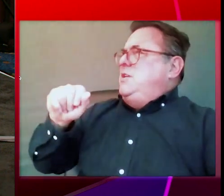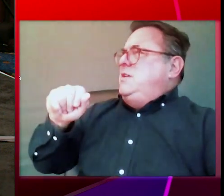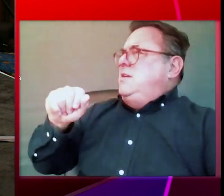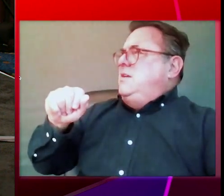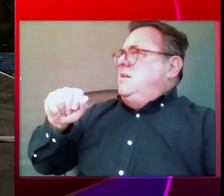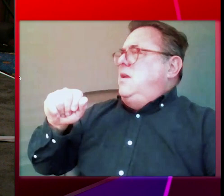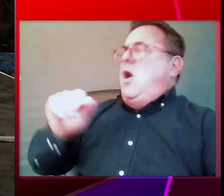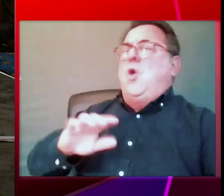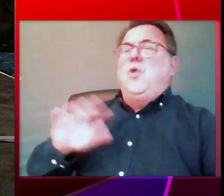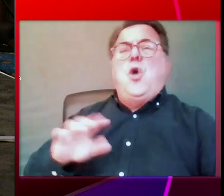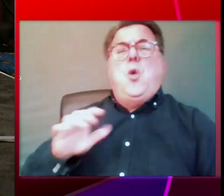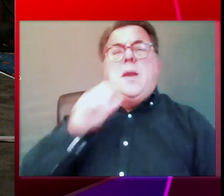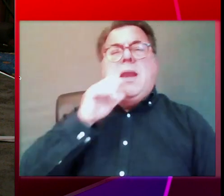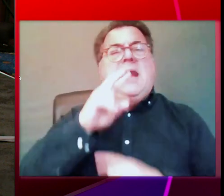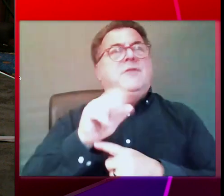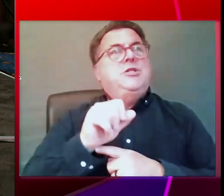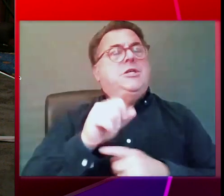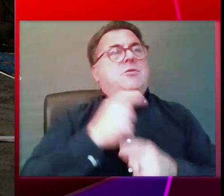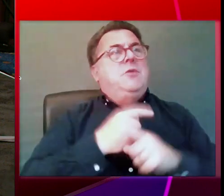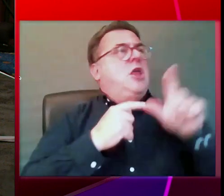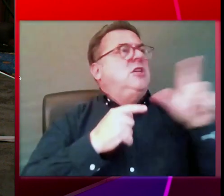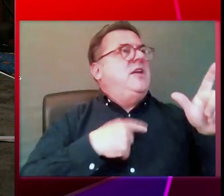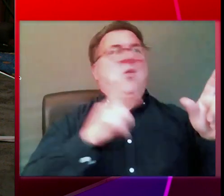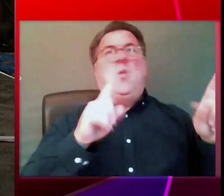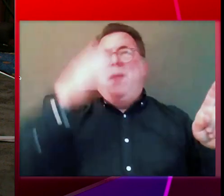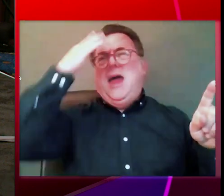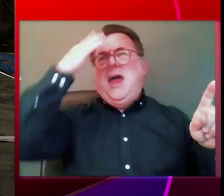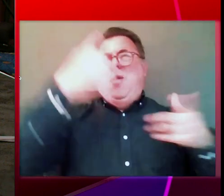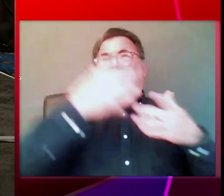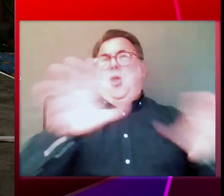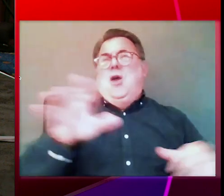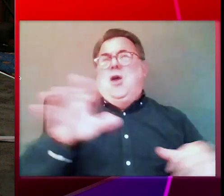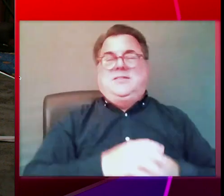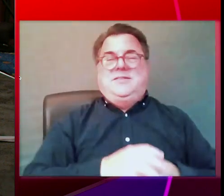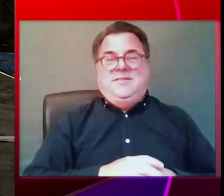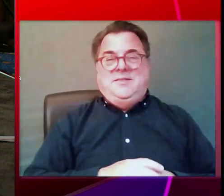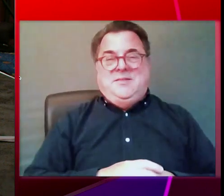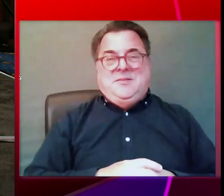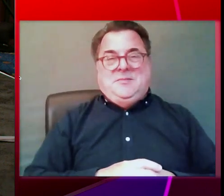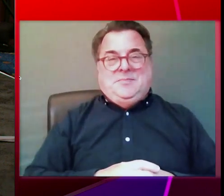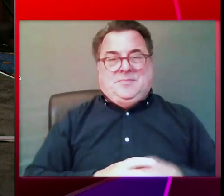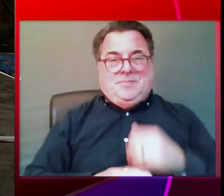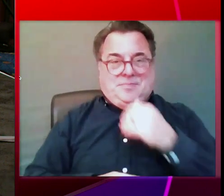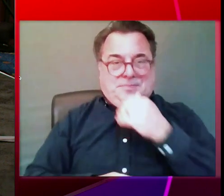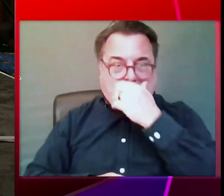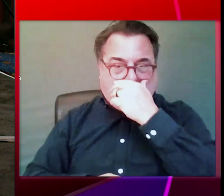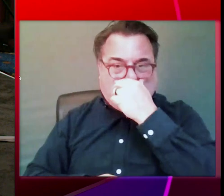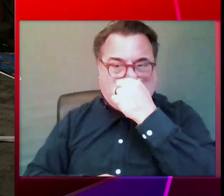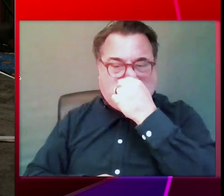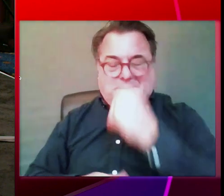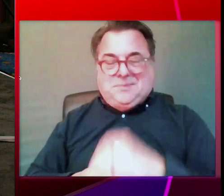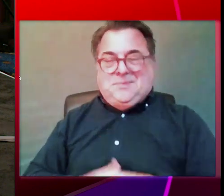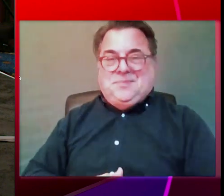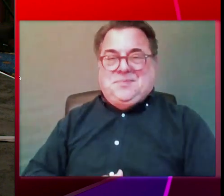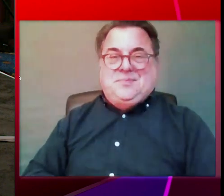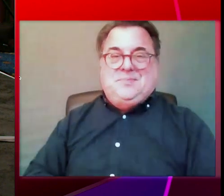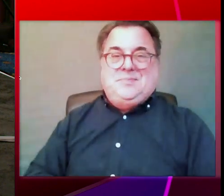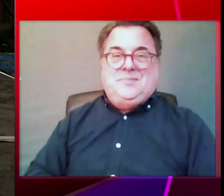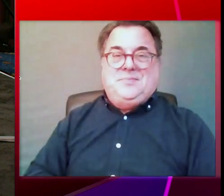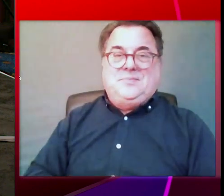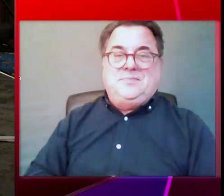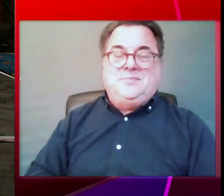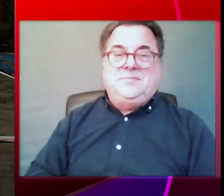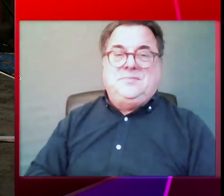that's right. I don't know where I am most days. So, no, I'm just kidding. S3, obviously,